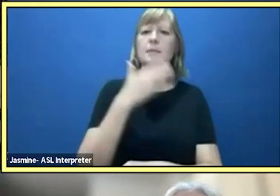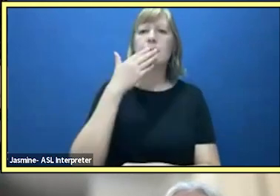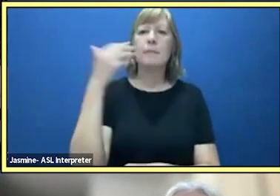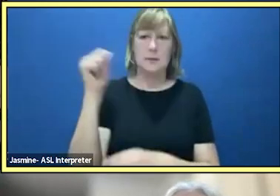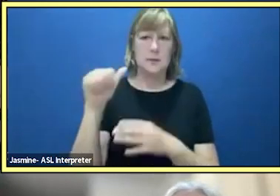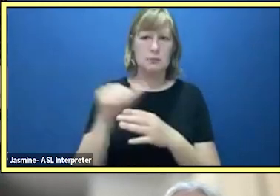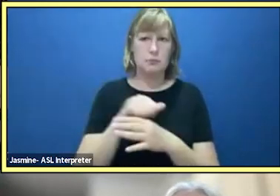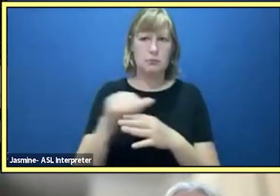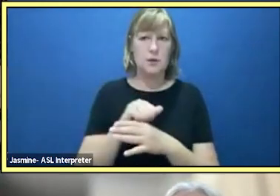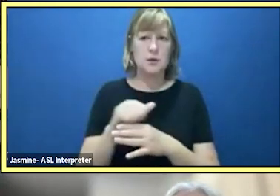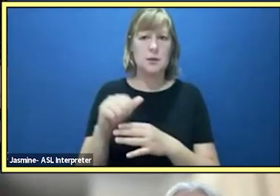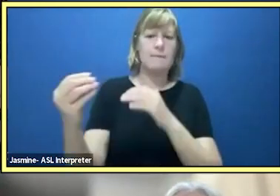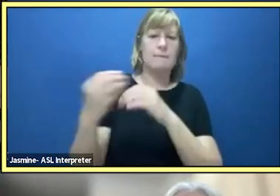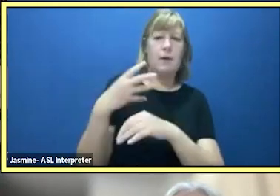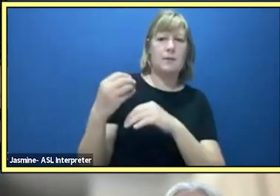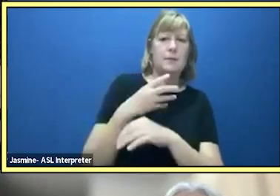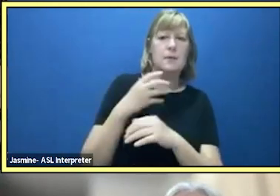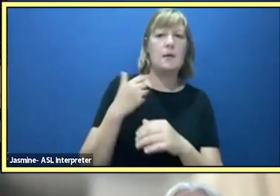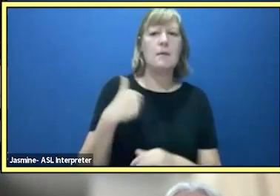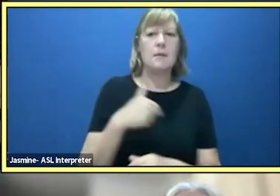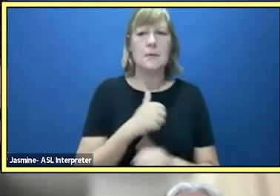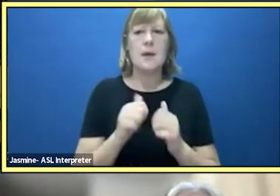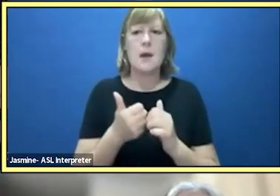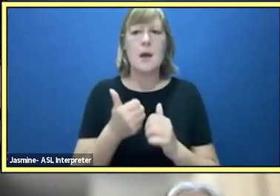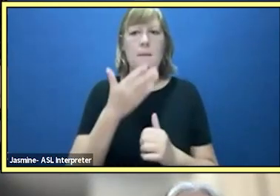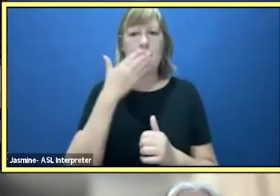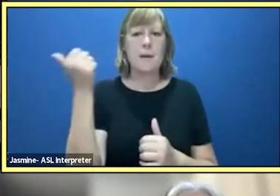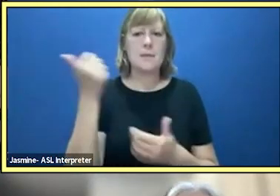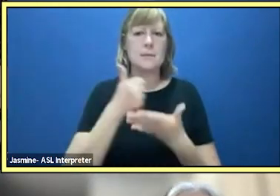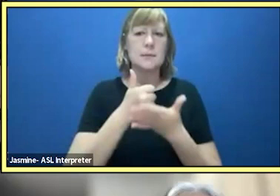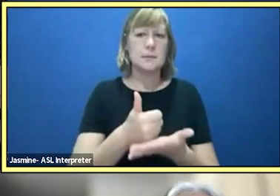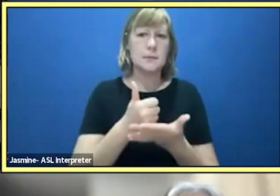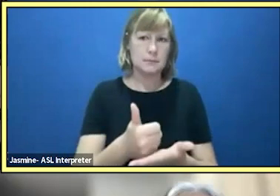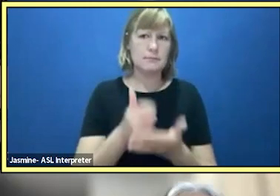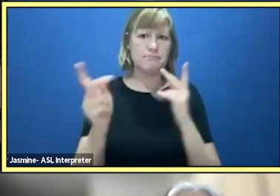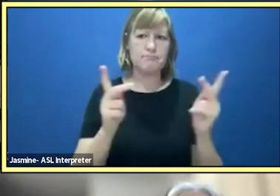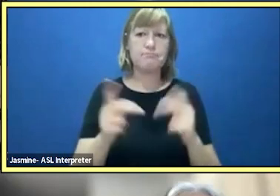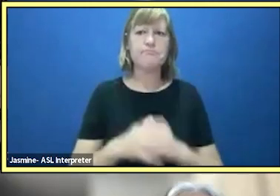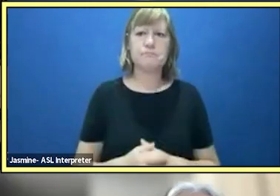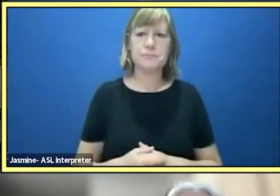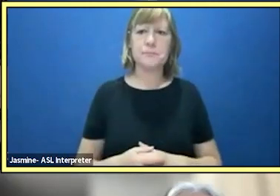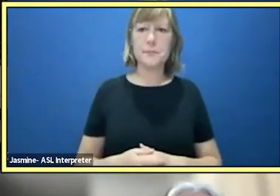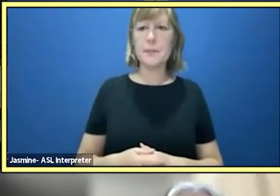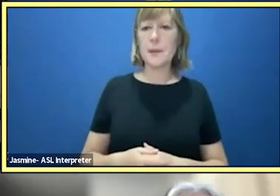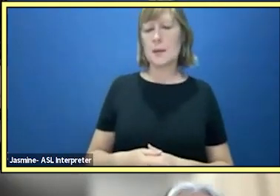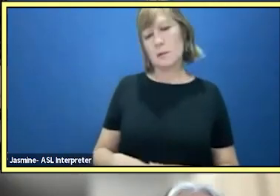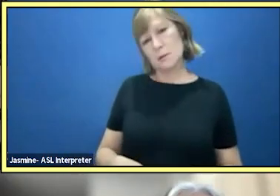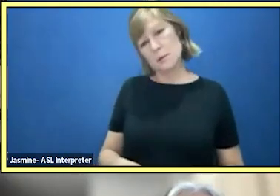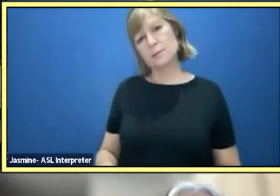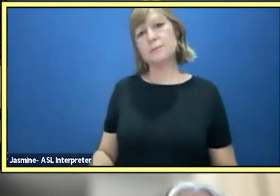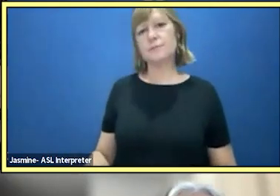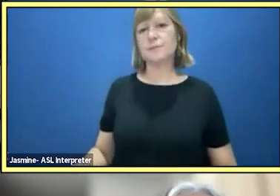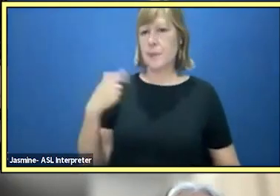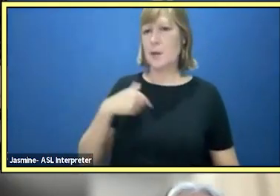folks. Perfect. Again, I think you're hearing from the parents who have joined in, we have such struggle just finding